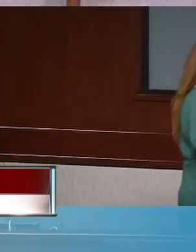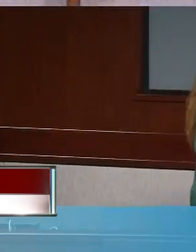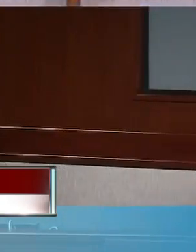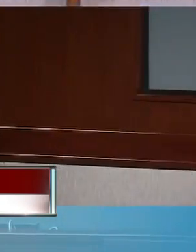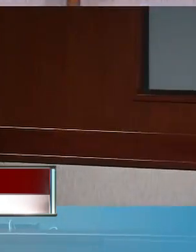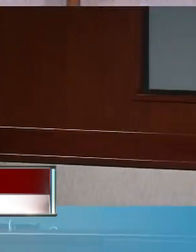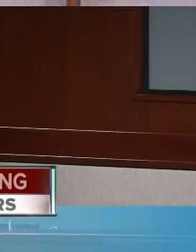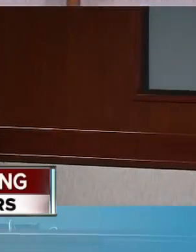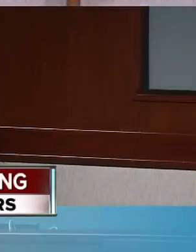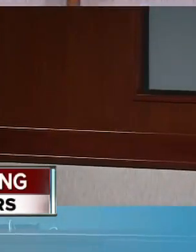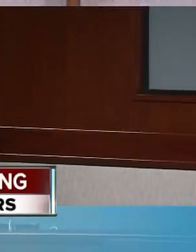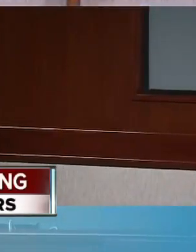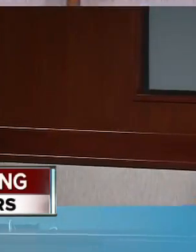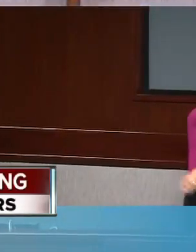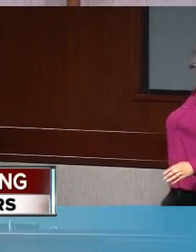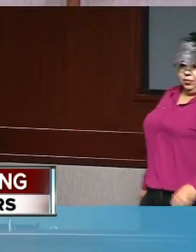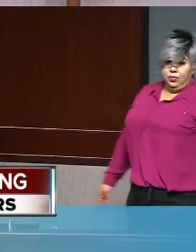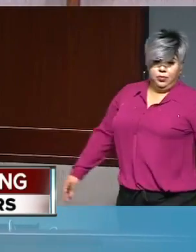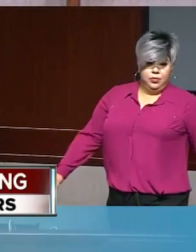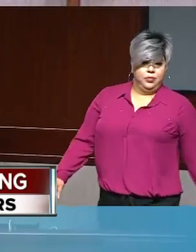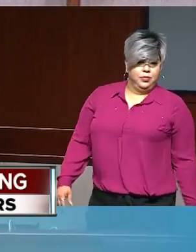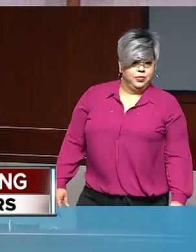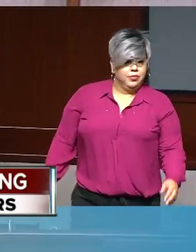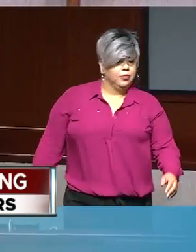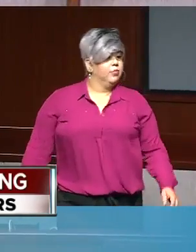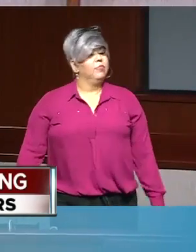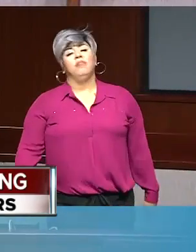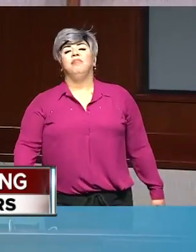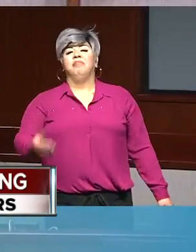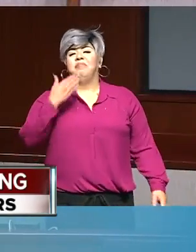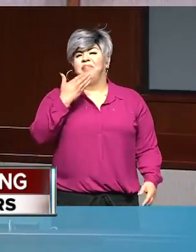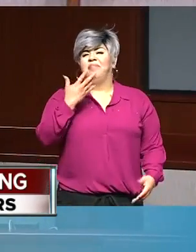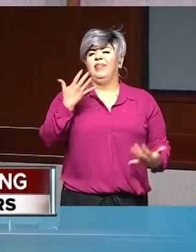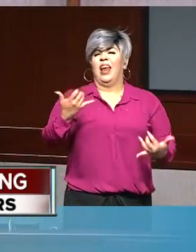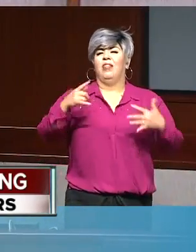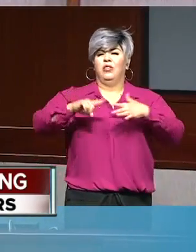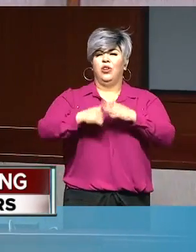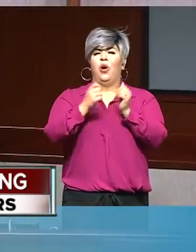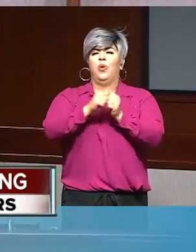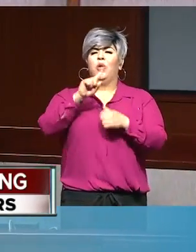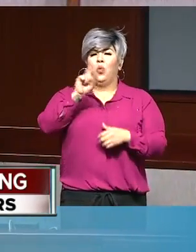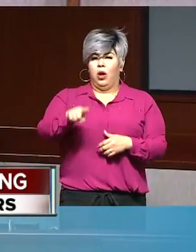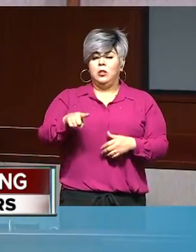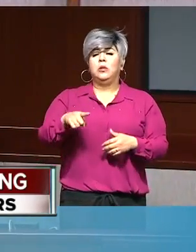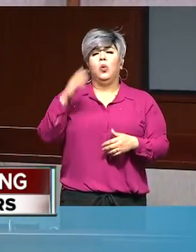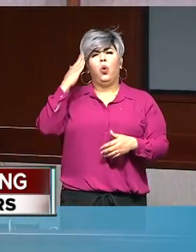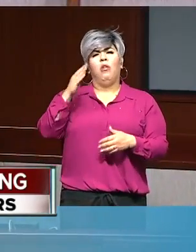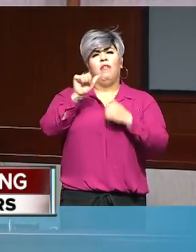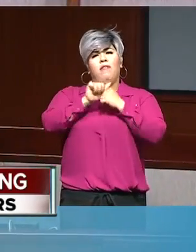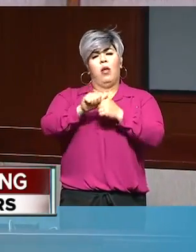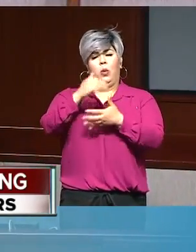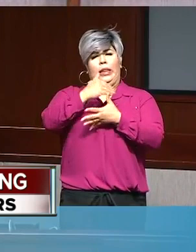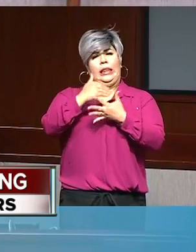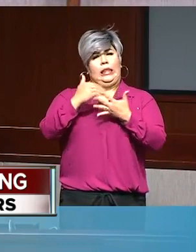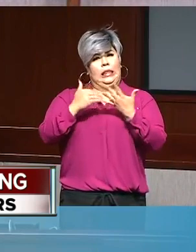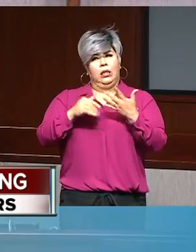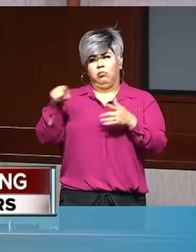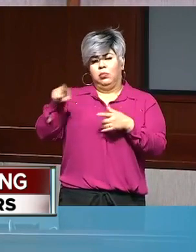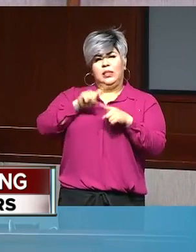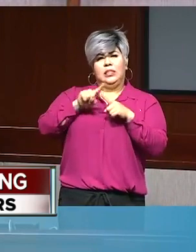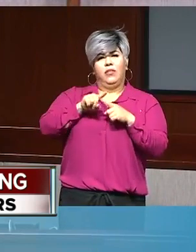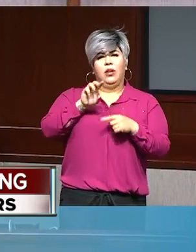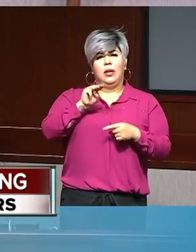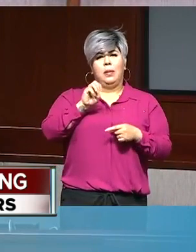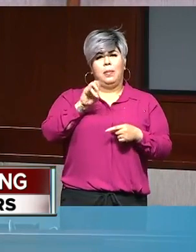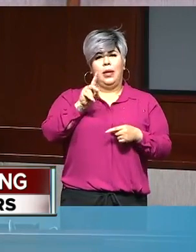Thank you, Russell. So now we'll begin with questions. I'm going to go down the list as it was provided to our media outlets. Remember that you have to use